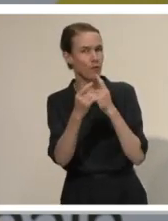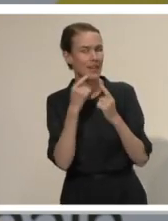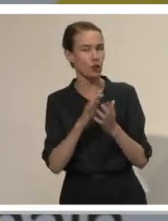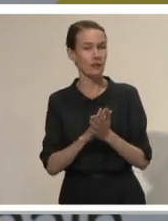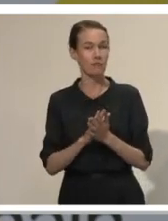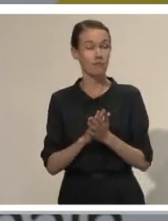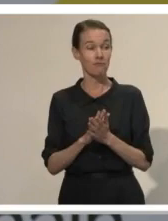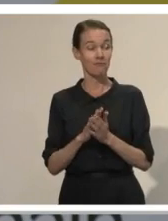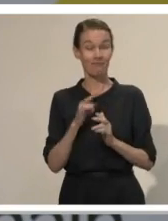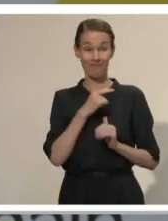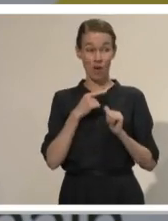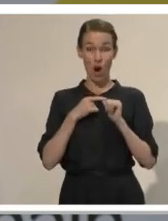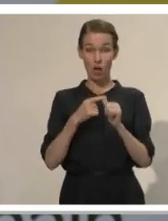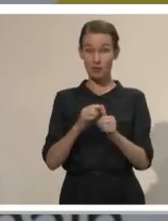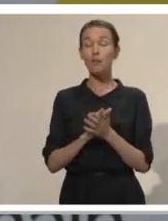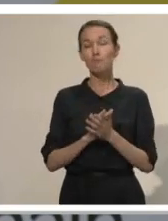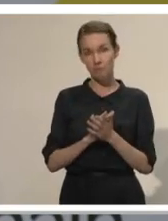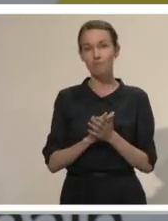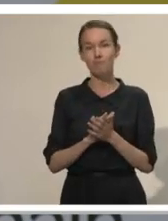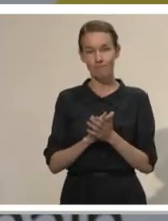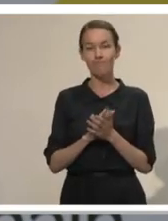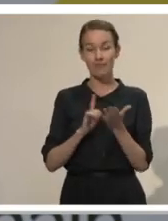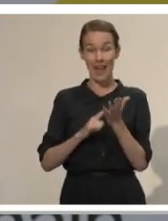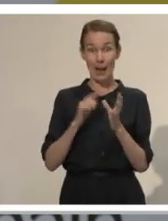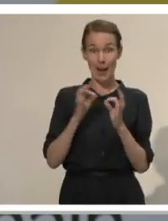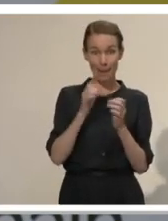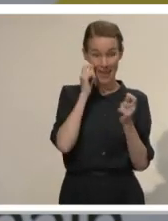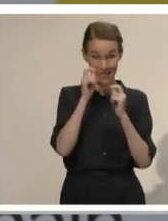publish those laboratory data, we are linking them to the